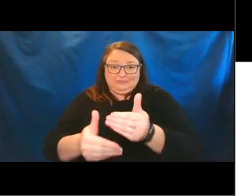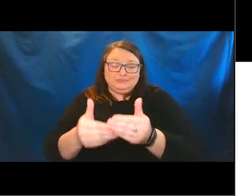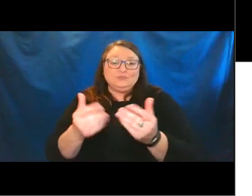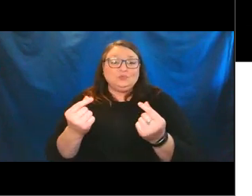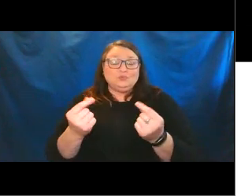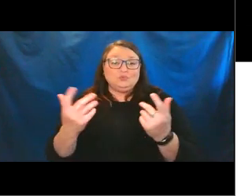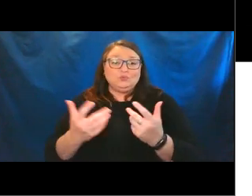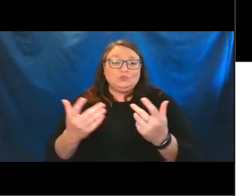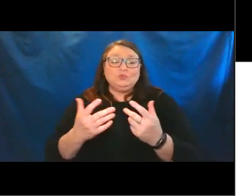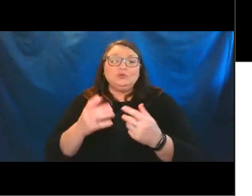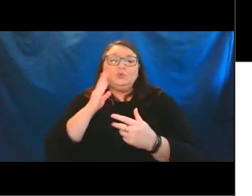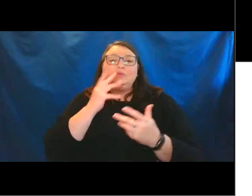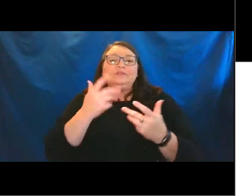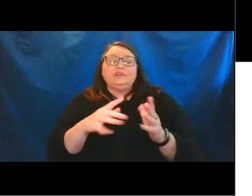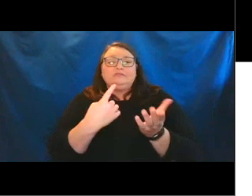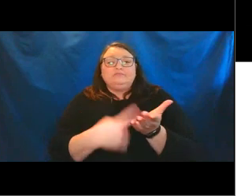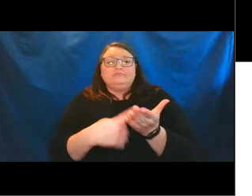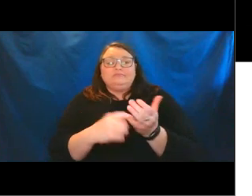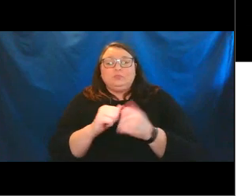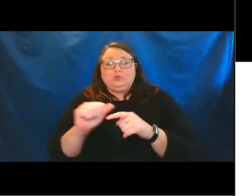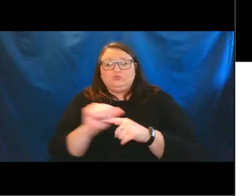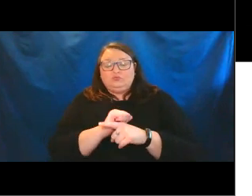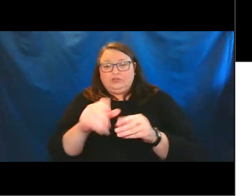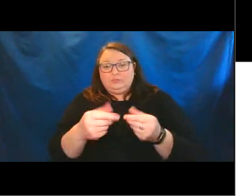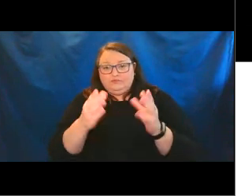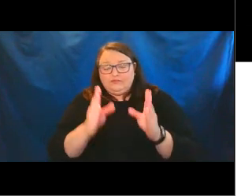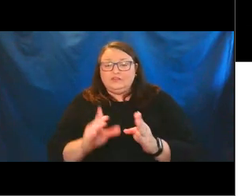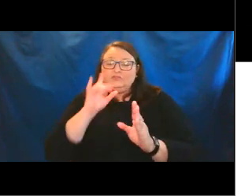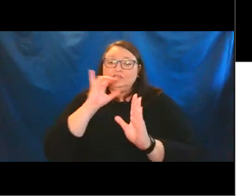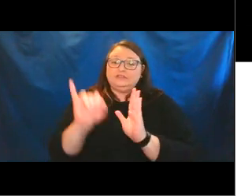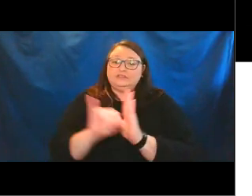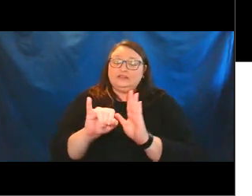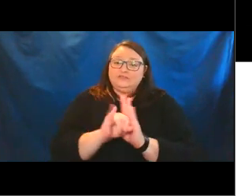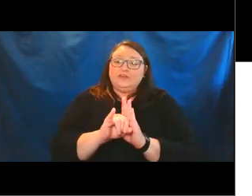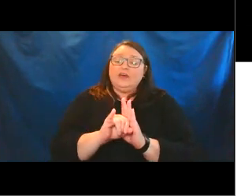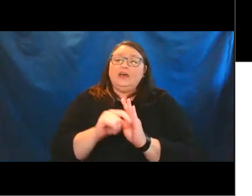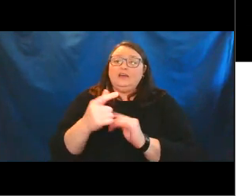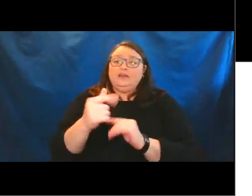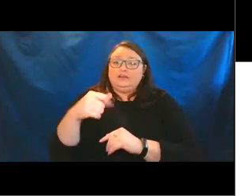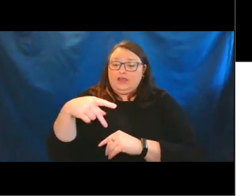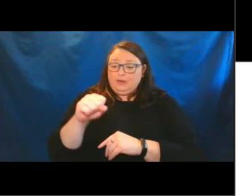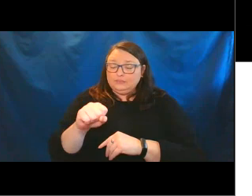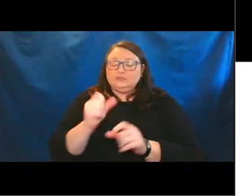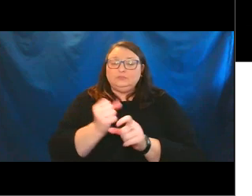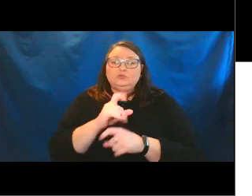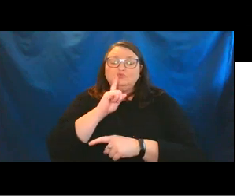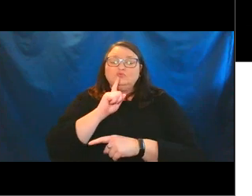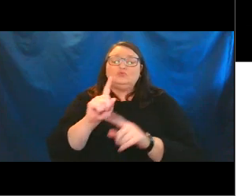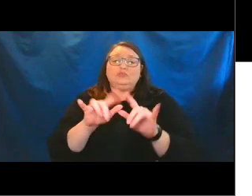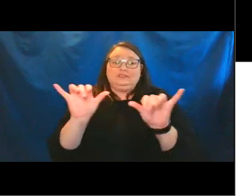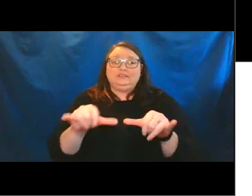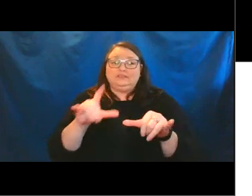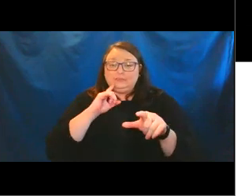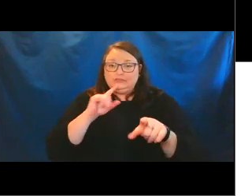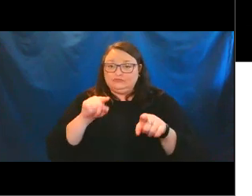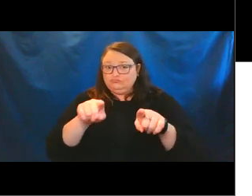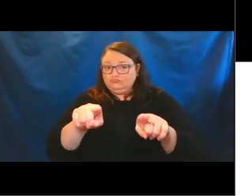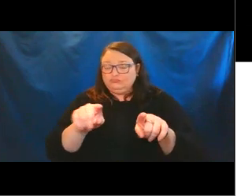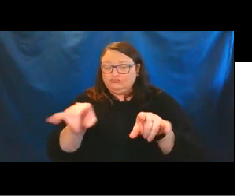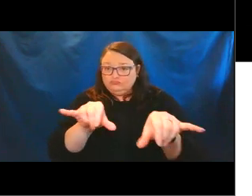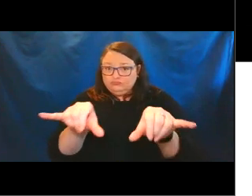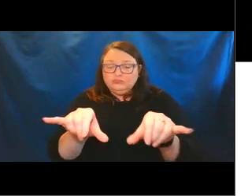finish conversation with training providers, identify and align gaps and align the system, and